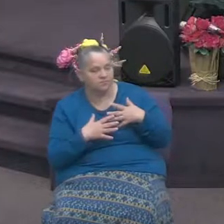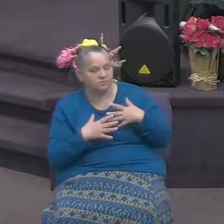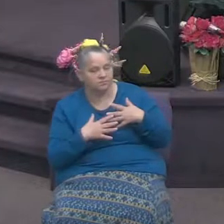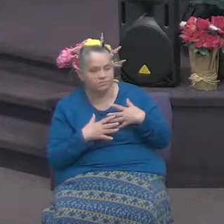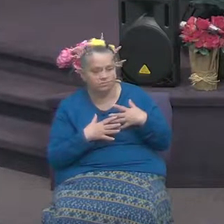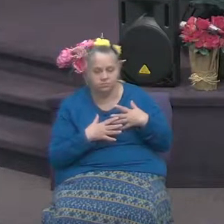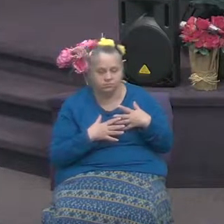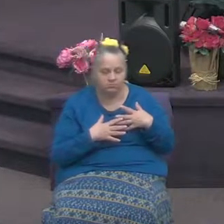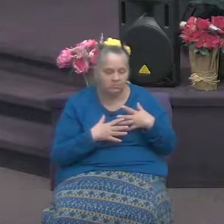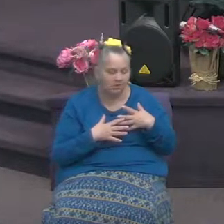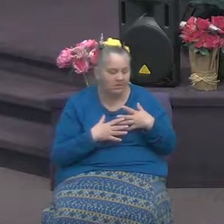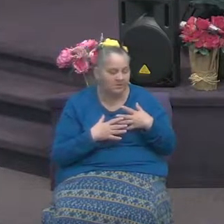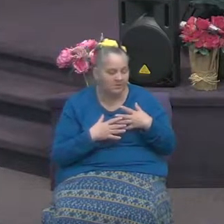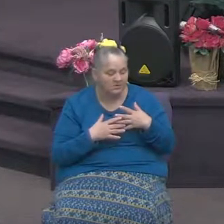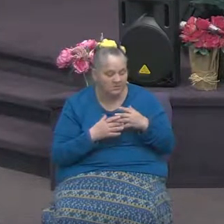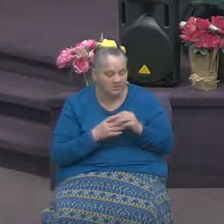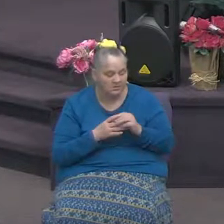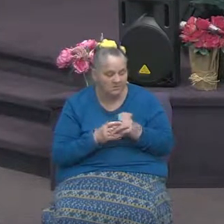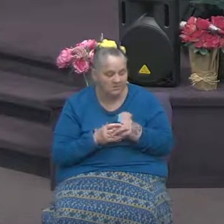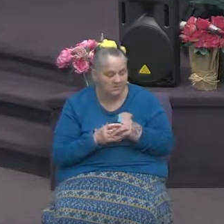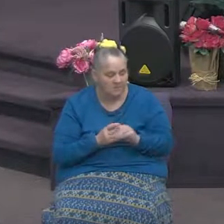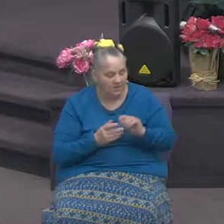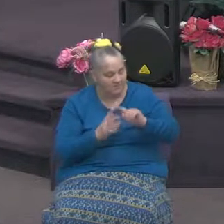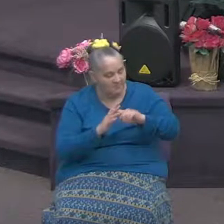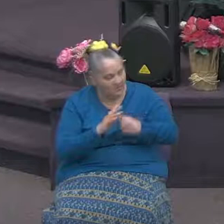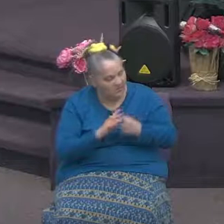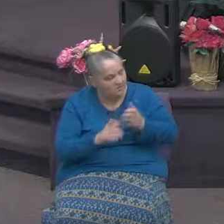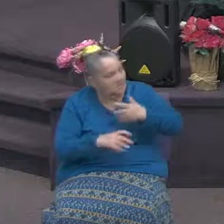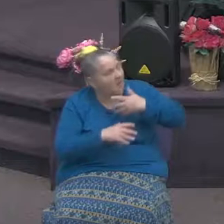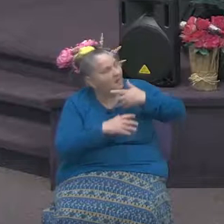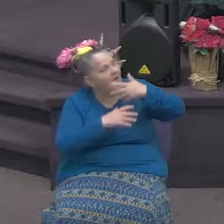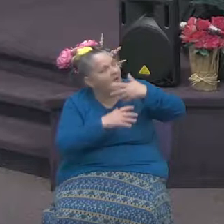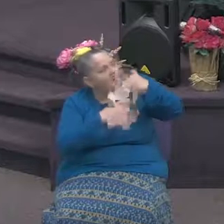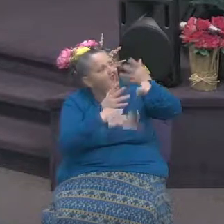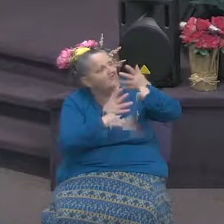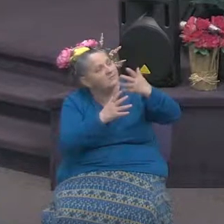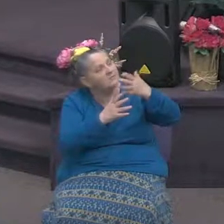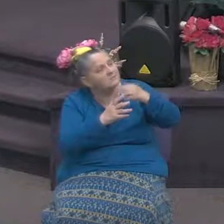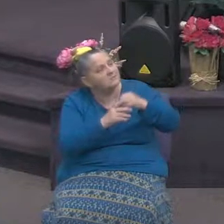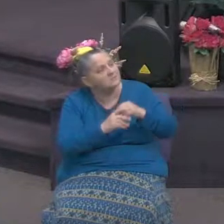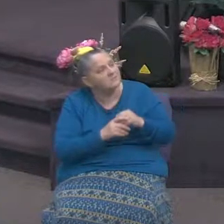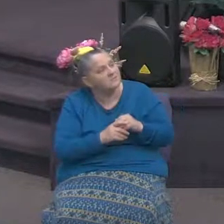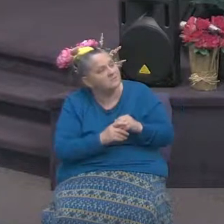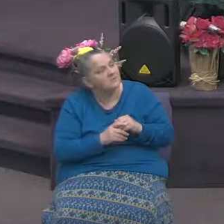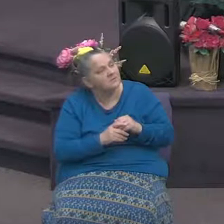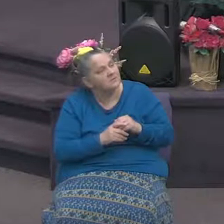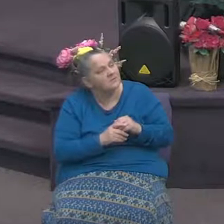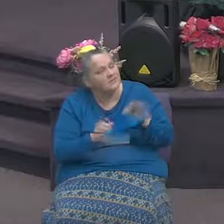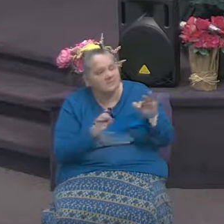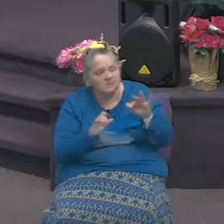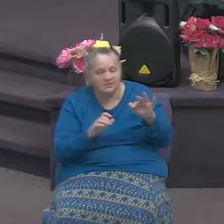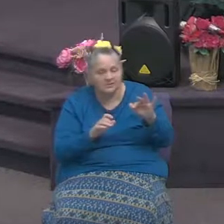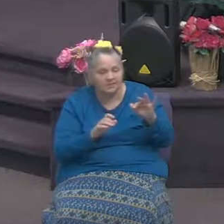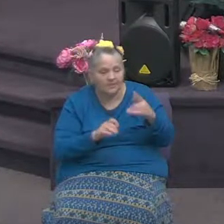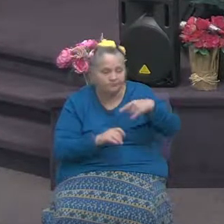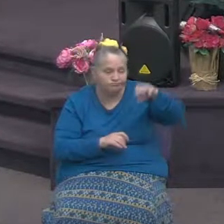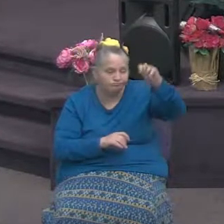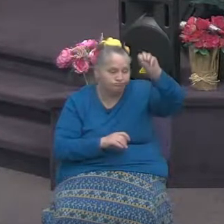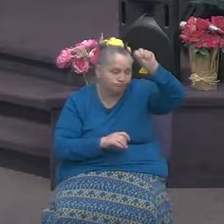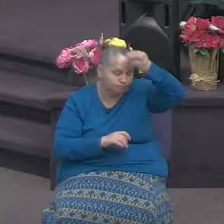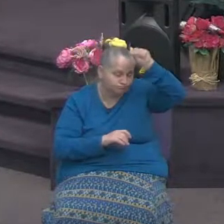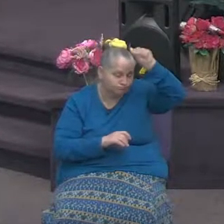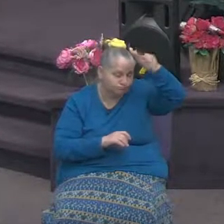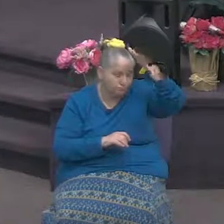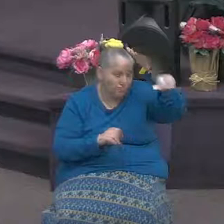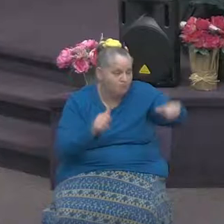They began to get afraid. They began to cry out. And they did something very dumb,